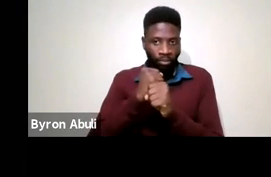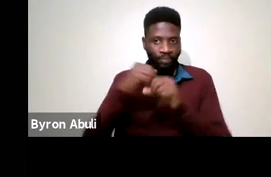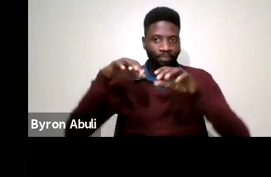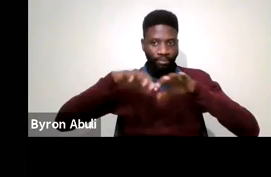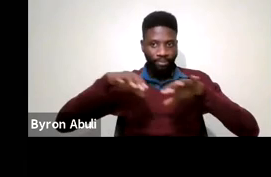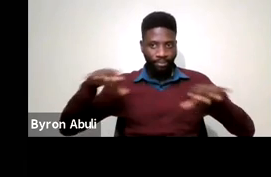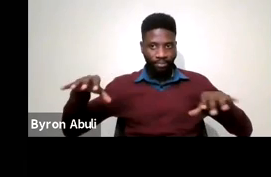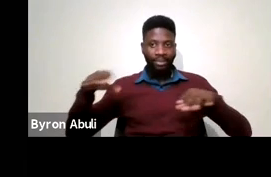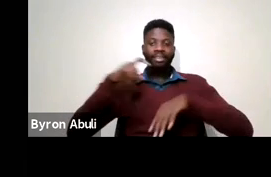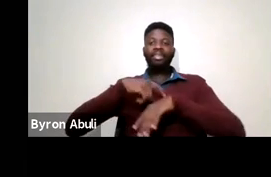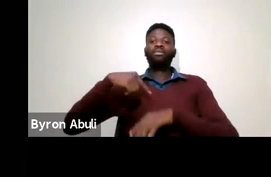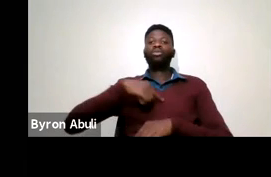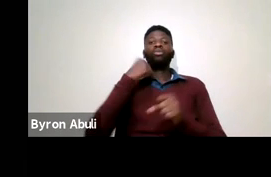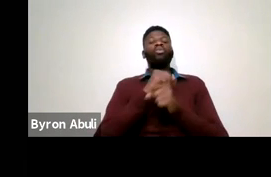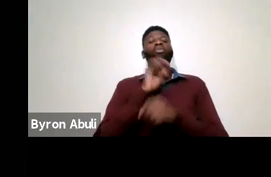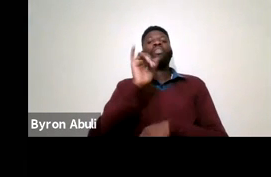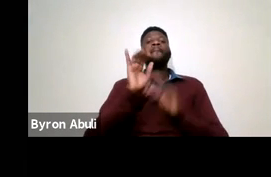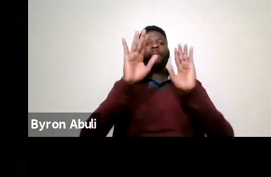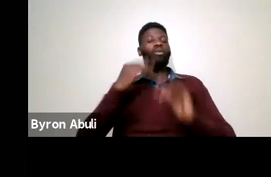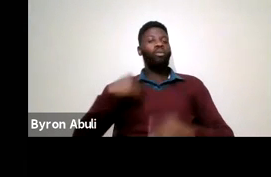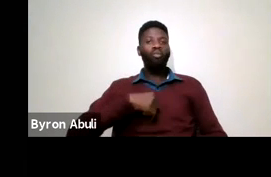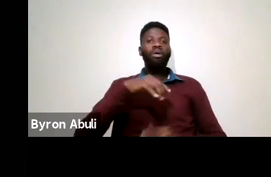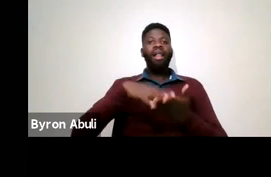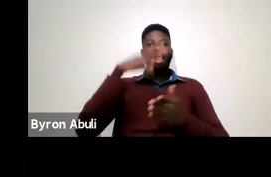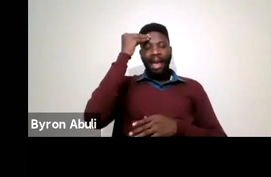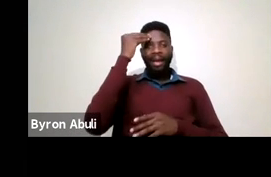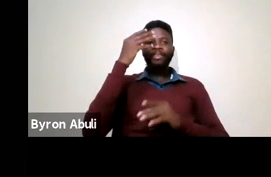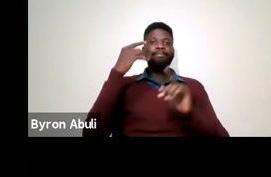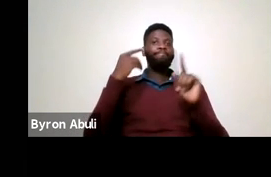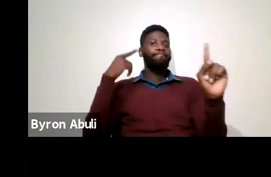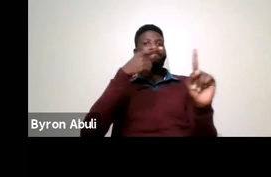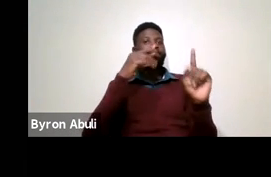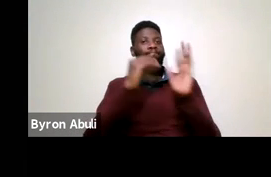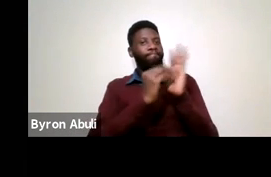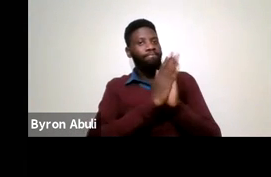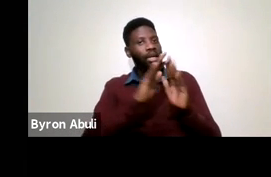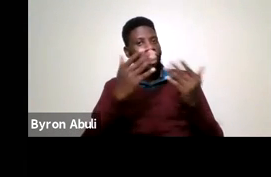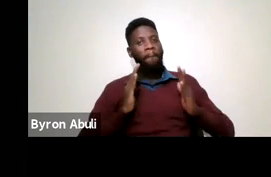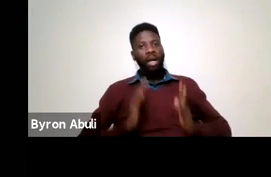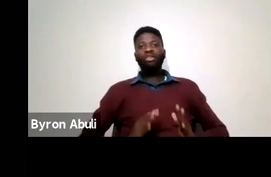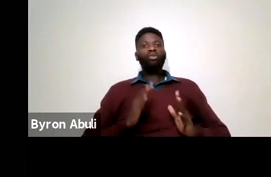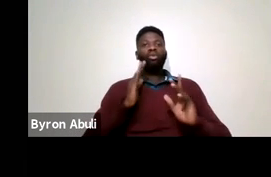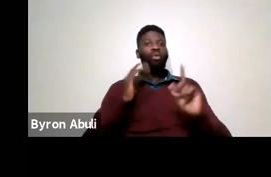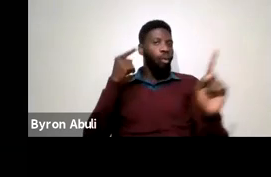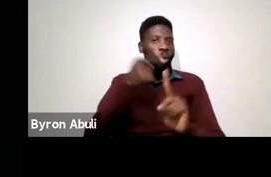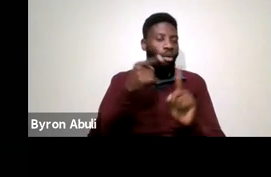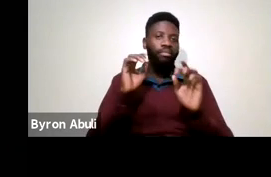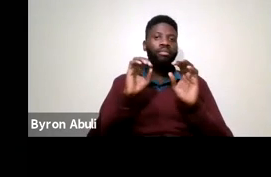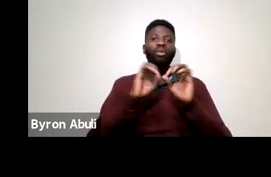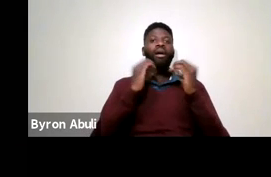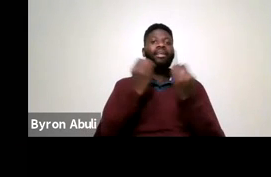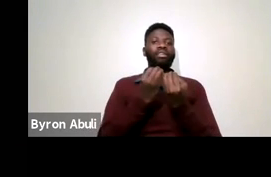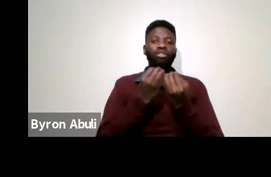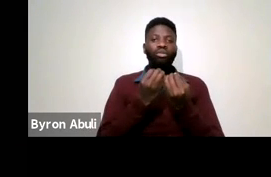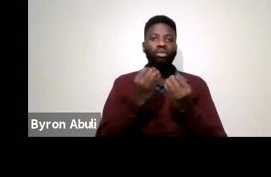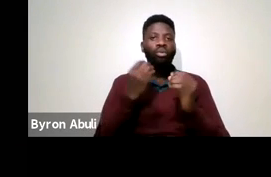thing we need to learn is how to set goals, whether they are personal goals, organizational goals, team goals, or any kind of goals that we